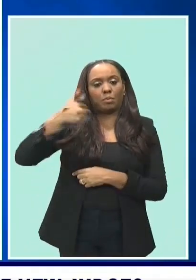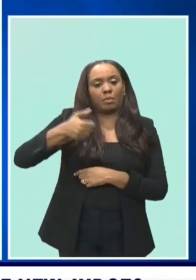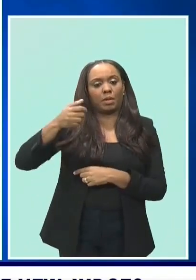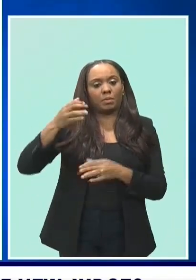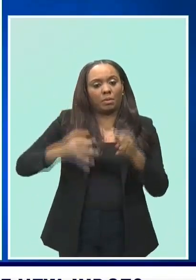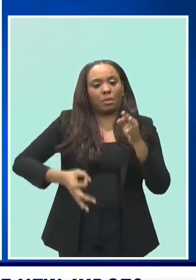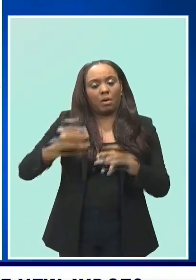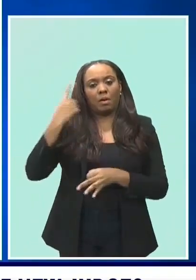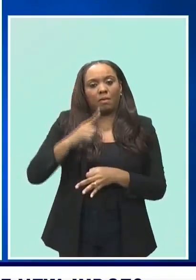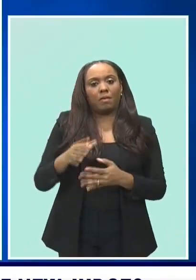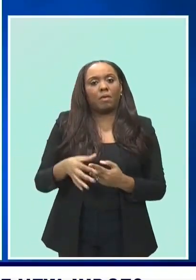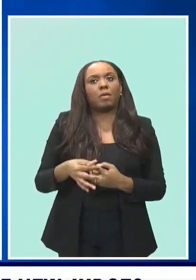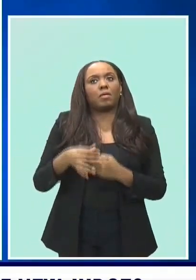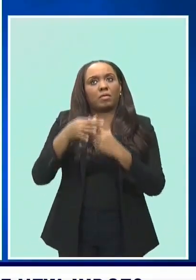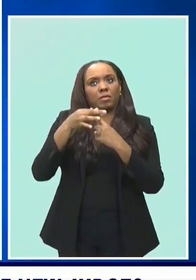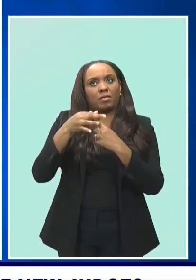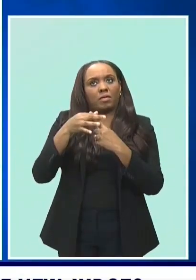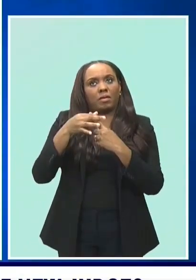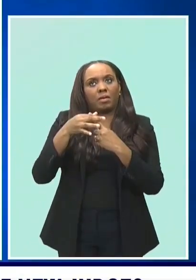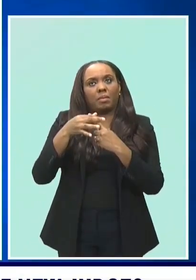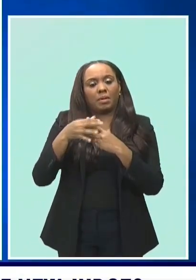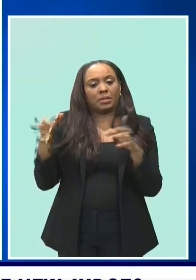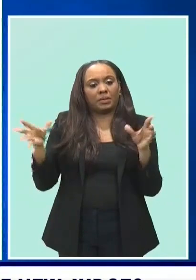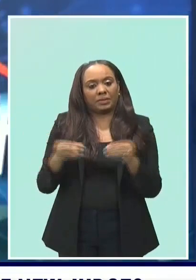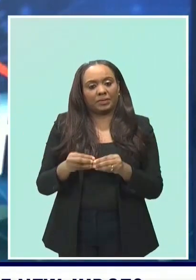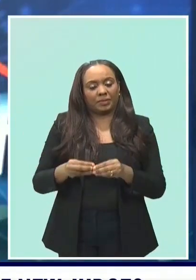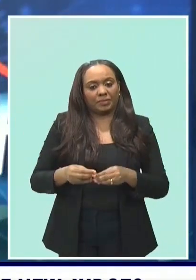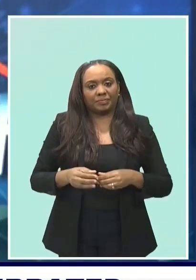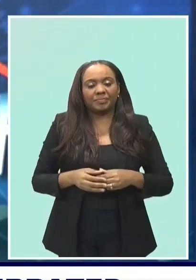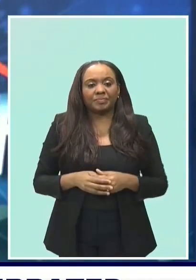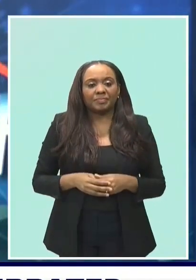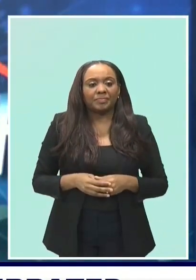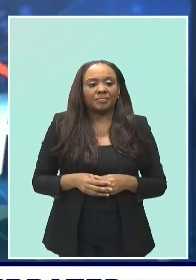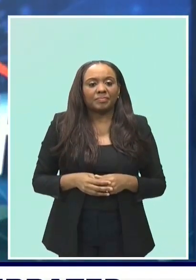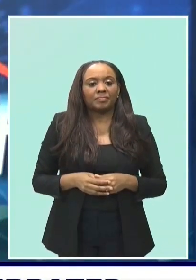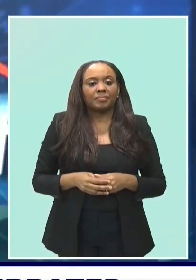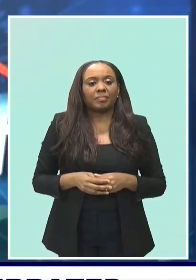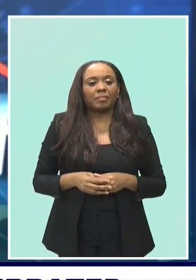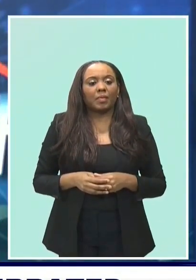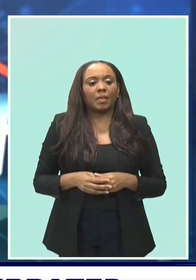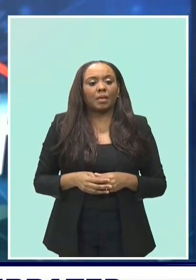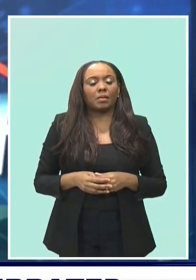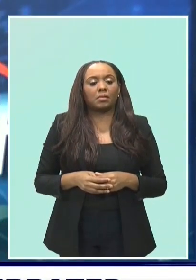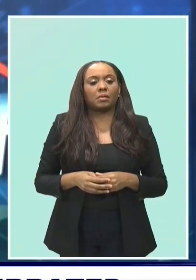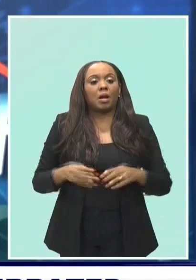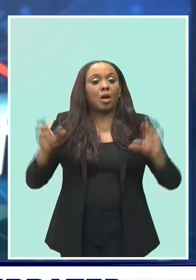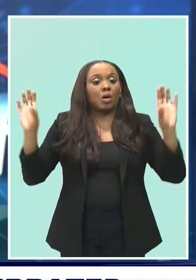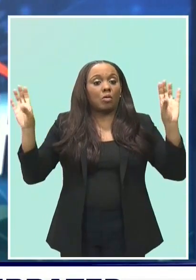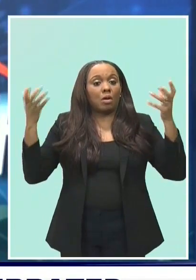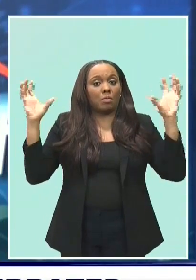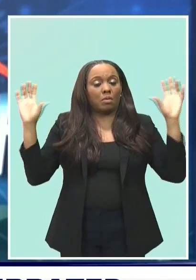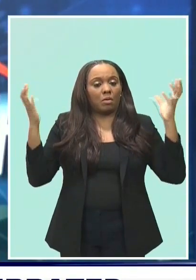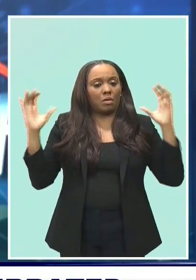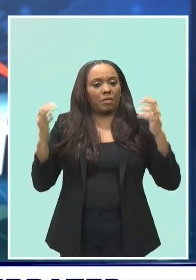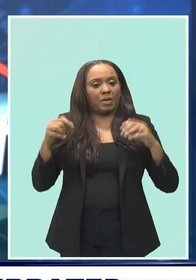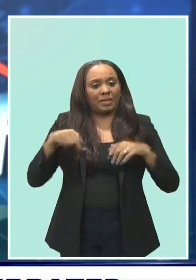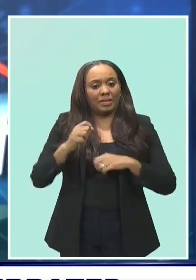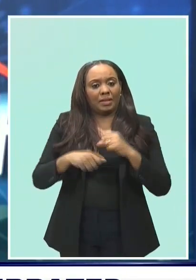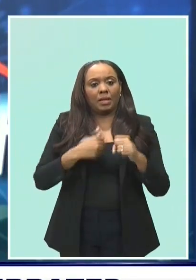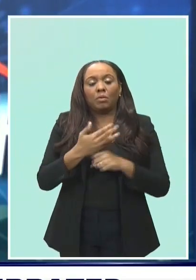special sitting. Sharika Griffith, CBC News. Crop Over 2019 has been described as a sweet